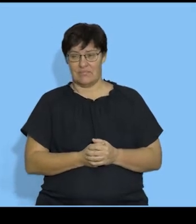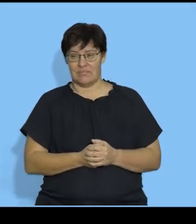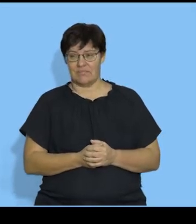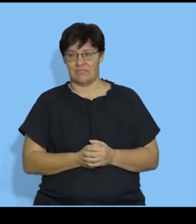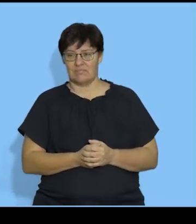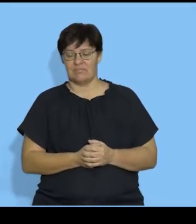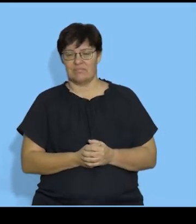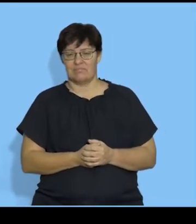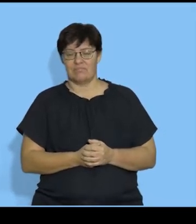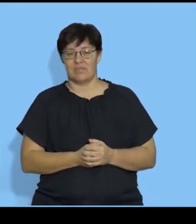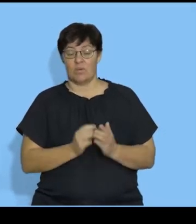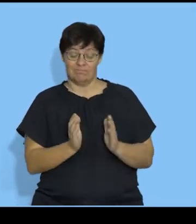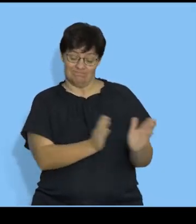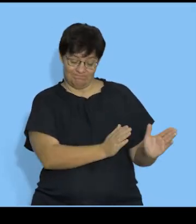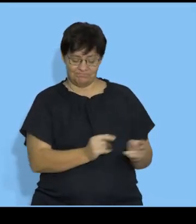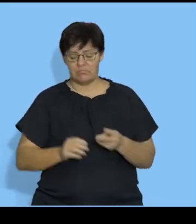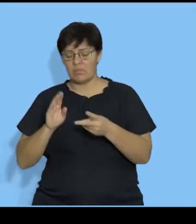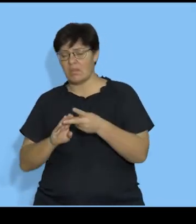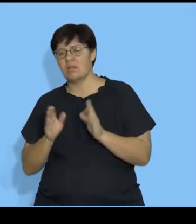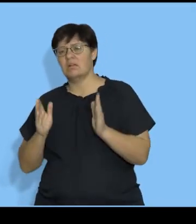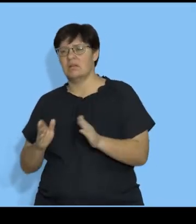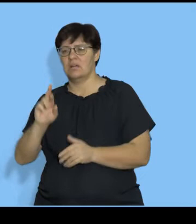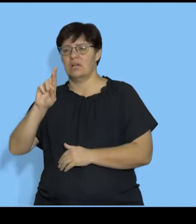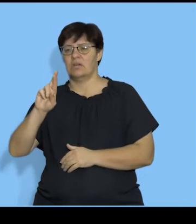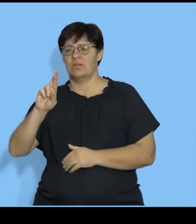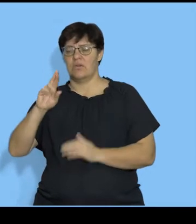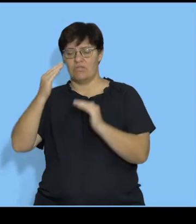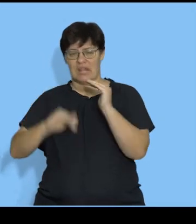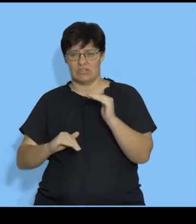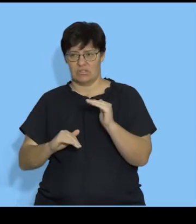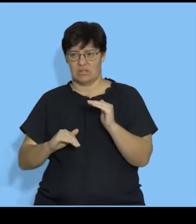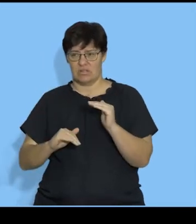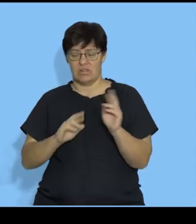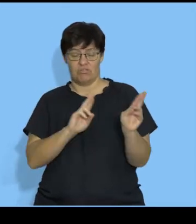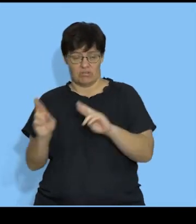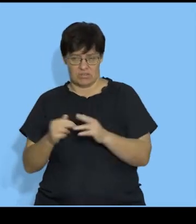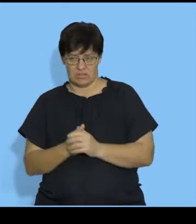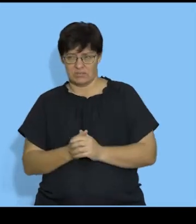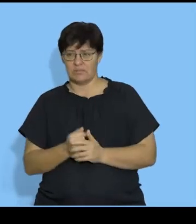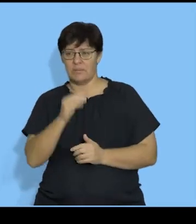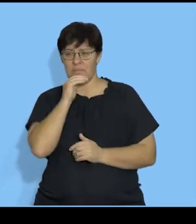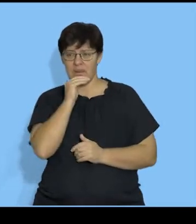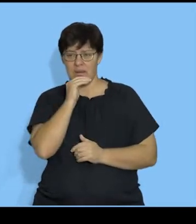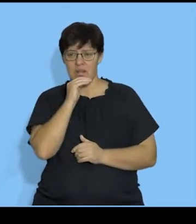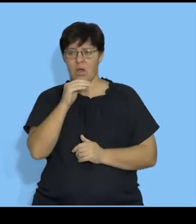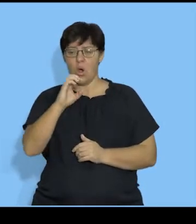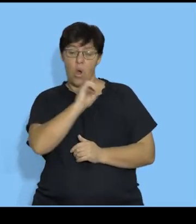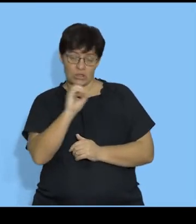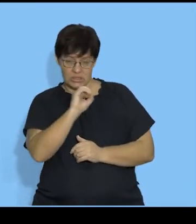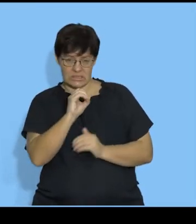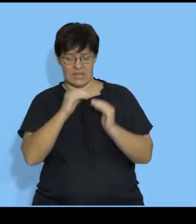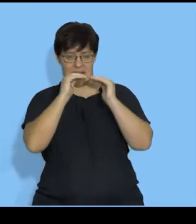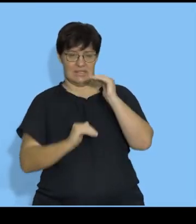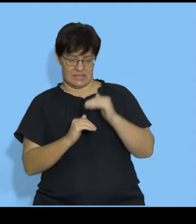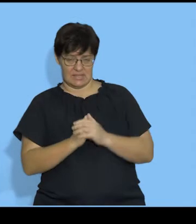in a reduction reaction? The oxidation number of the element, in this case, which is oxygen, decreases. So